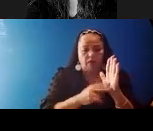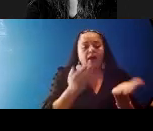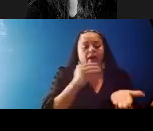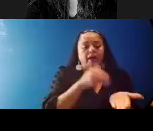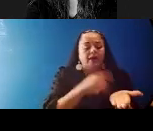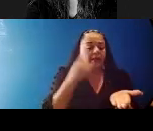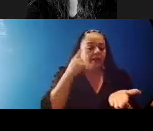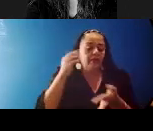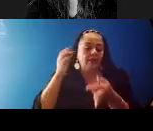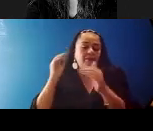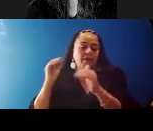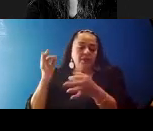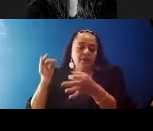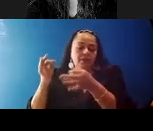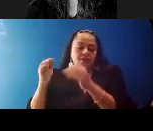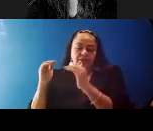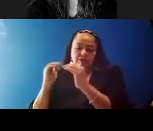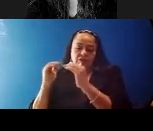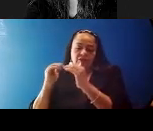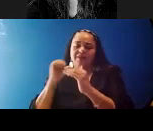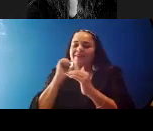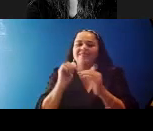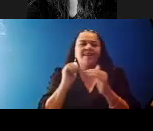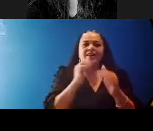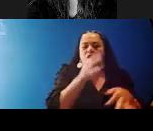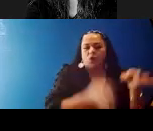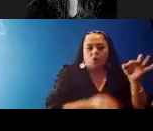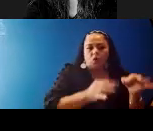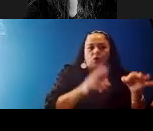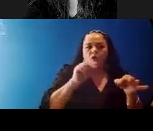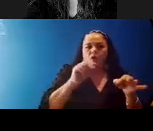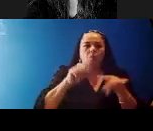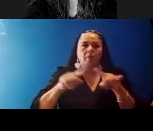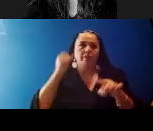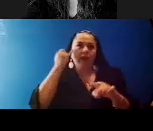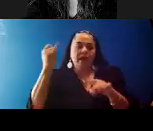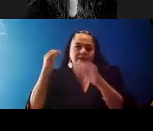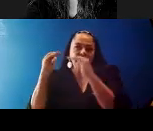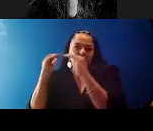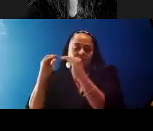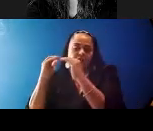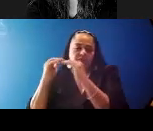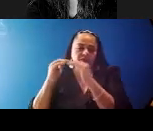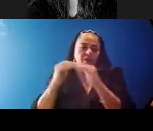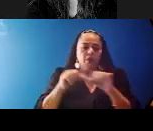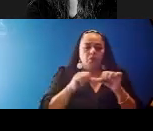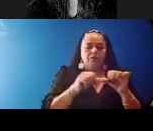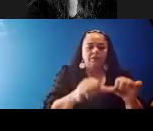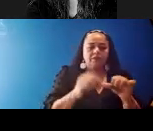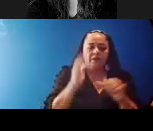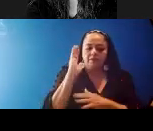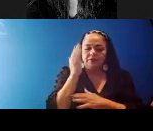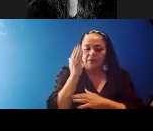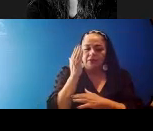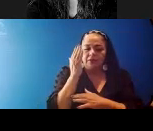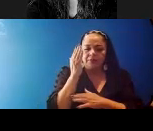justice broader than the justice sector, but the concept, the notion of justice. The persistent and seeming intractable nature of